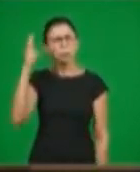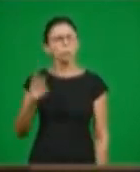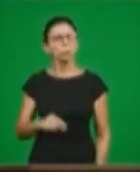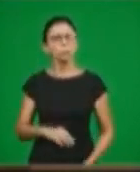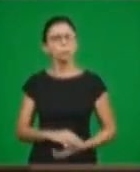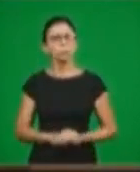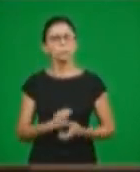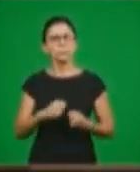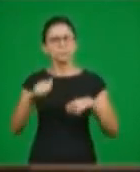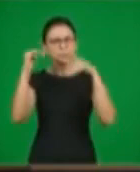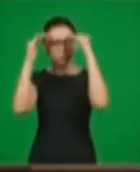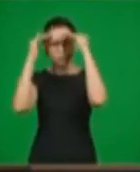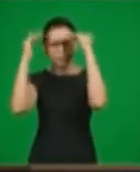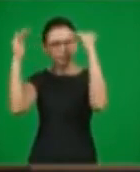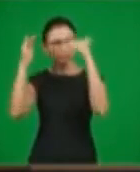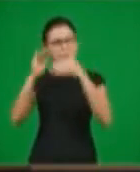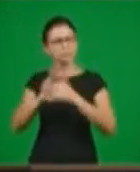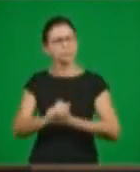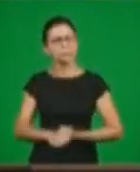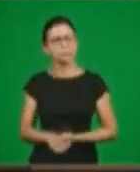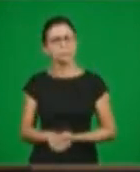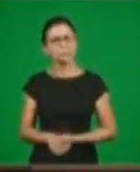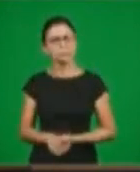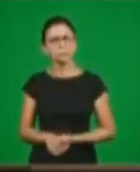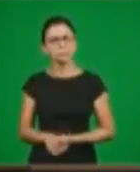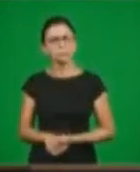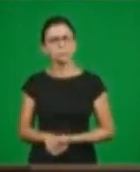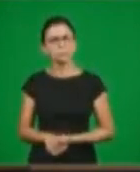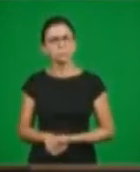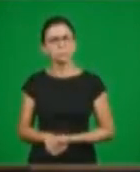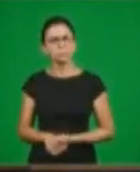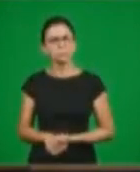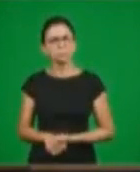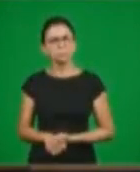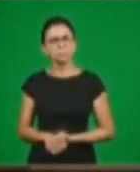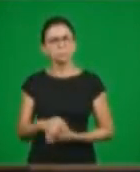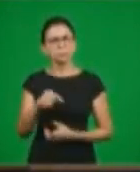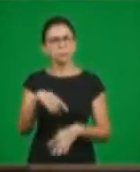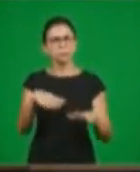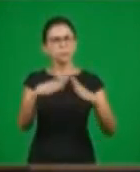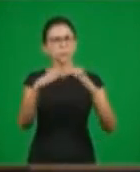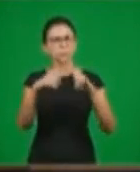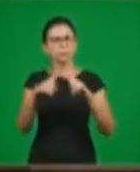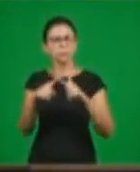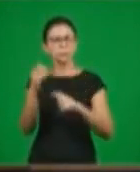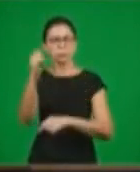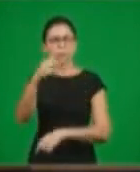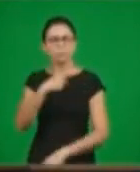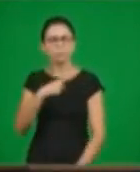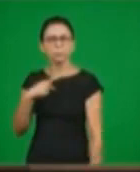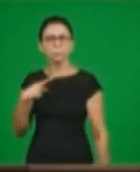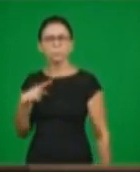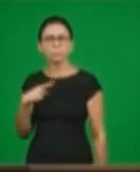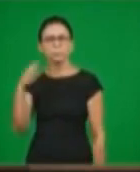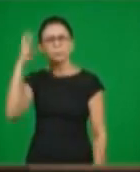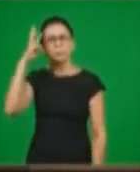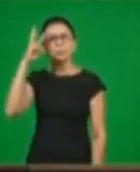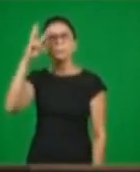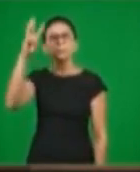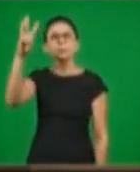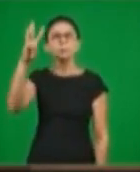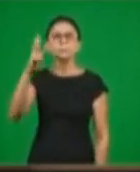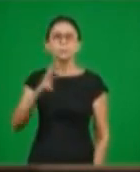that they can say, oh, one of the biggest church, he had to leave. Do you know where he went?